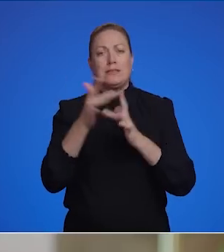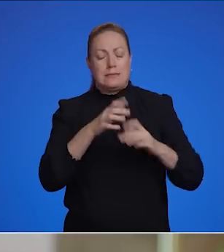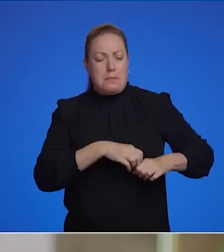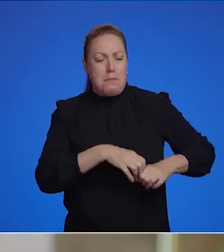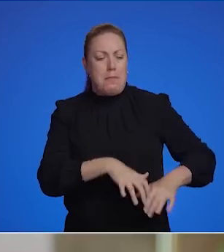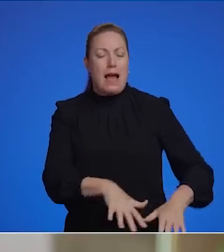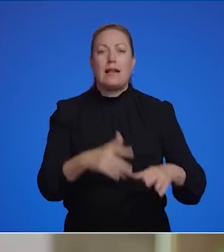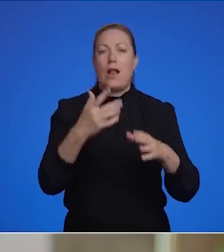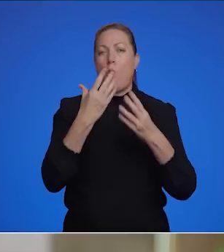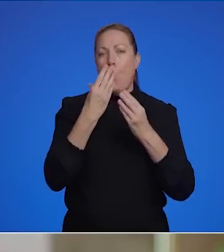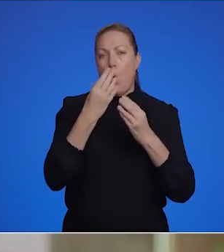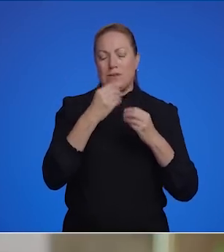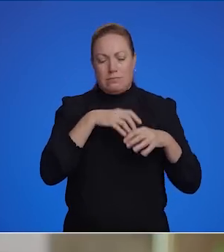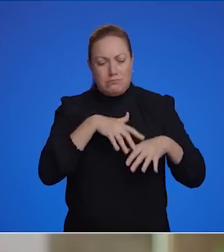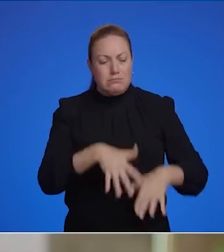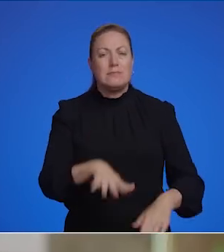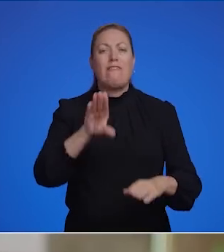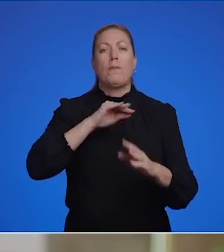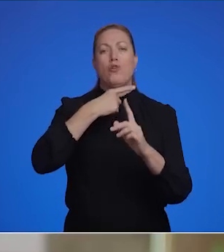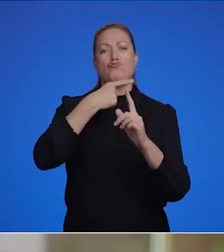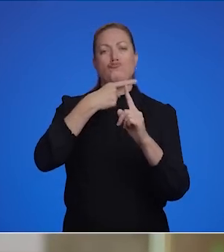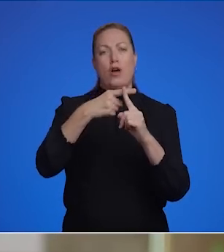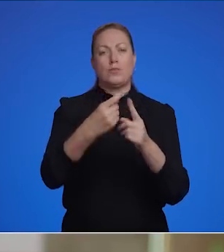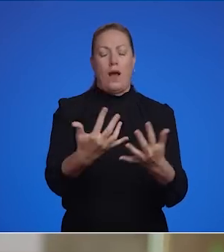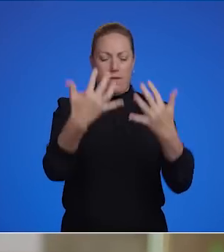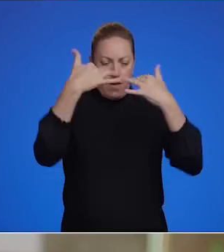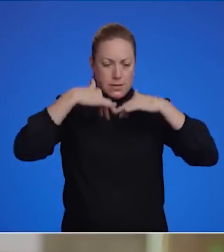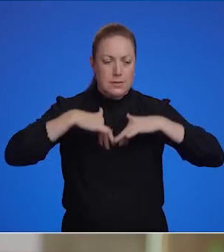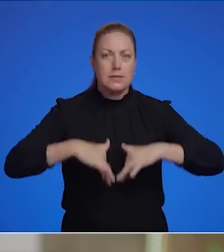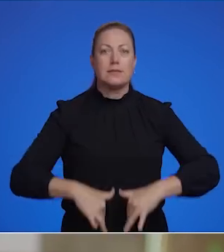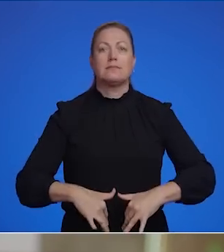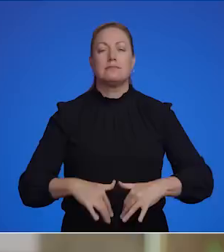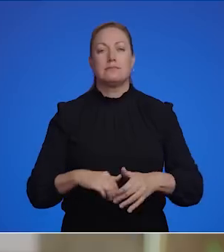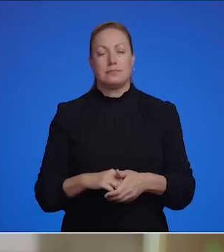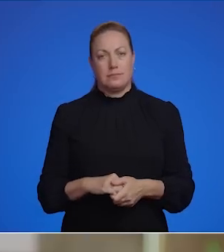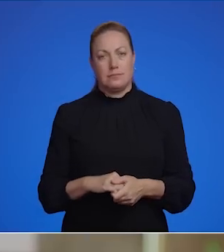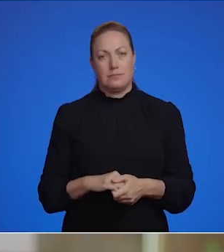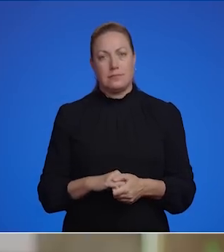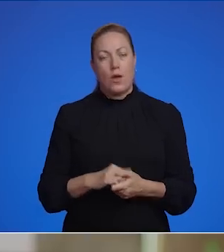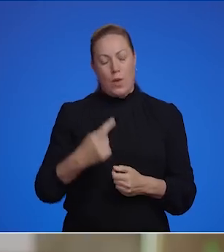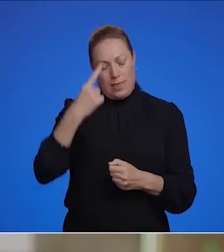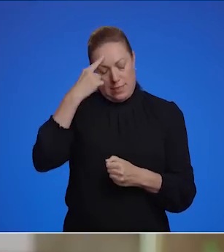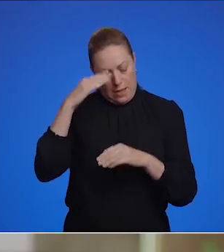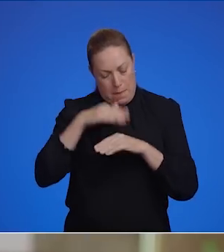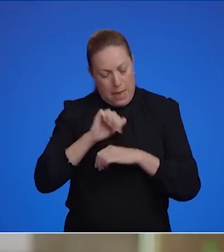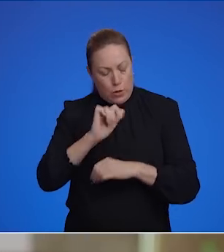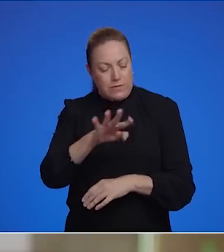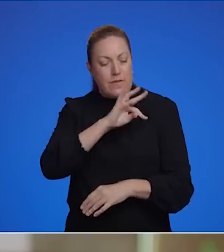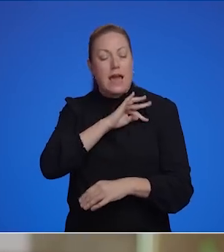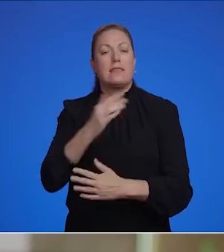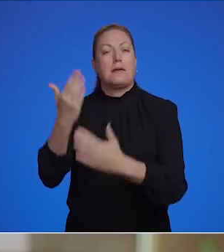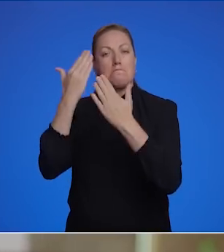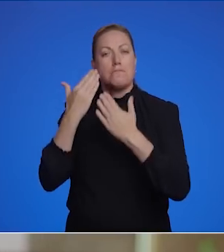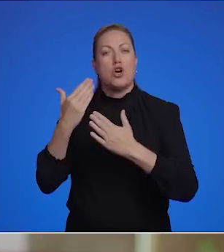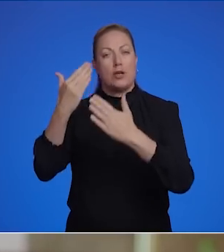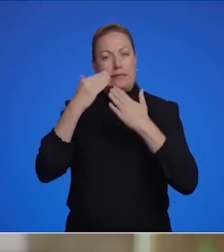gushed forth from Jesus like a fount of mercy to cover us. So let's renew now our faith in his mercy as we call to mind